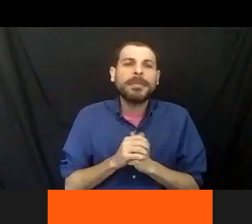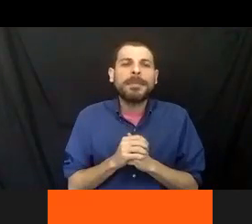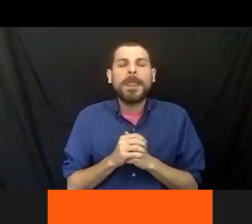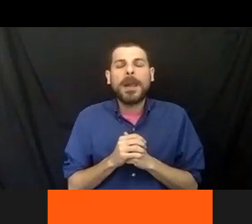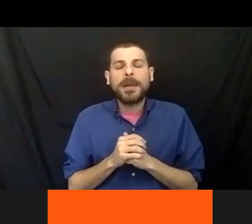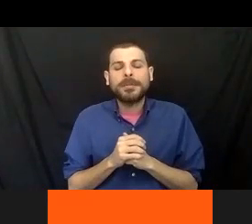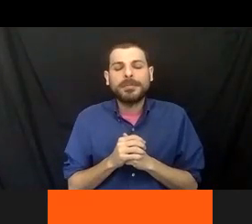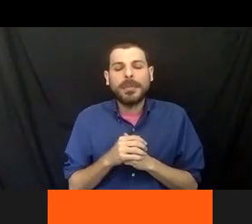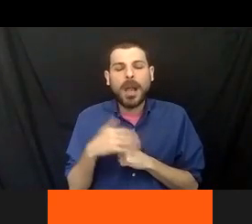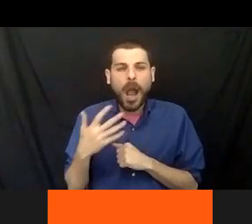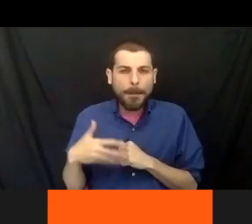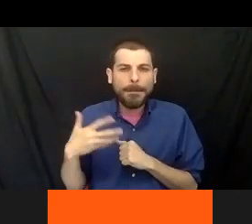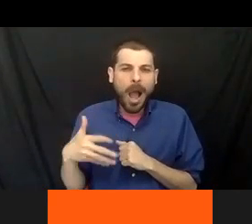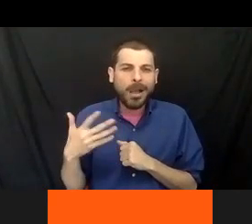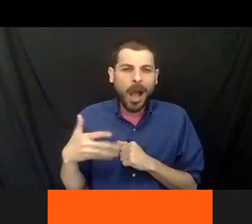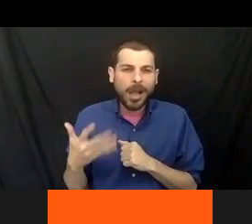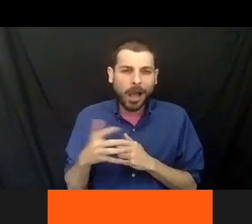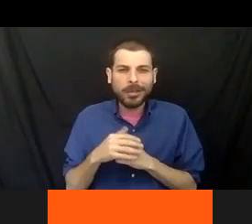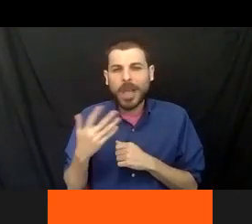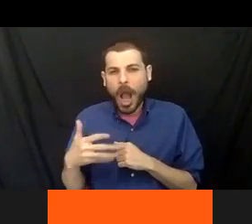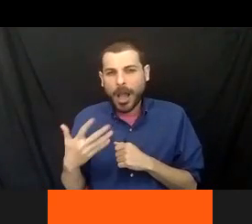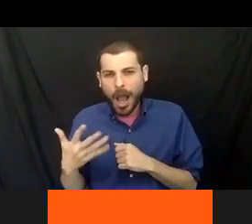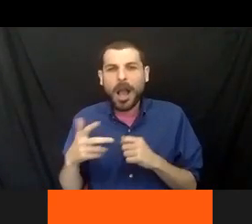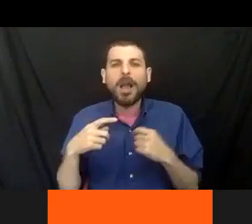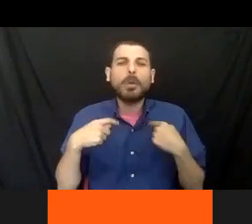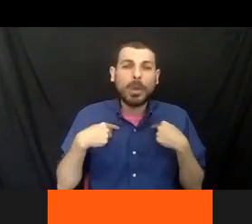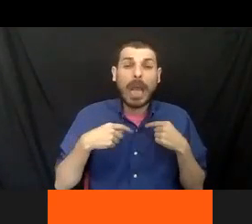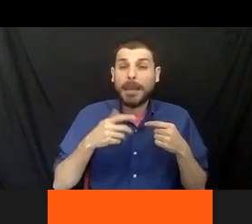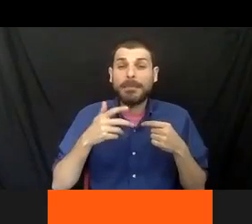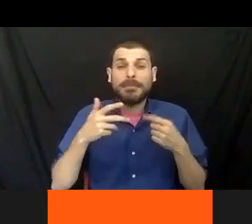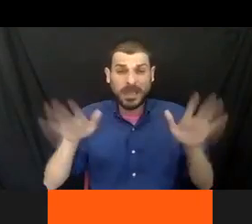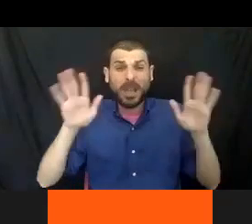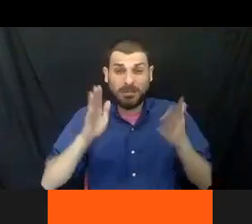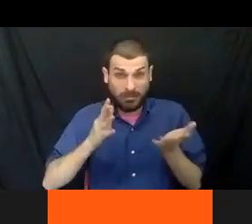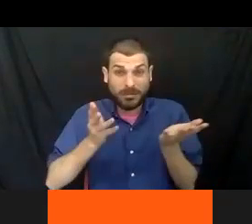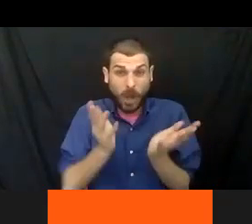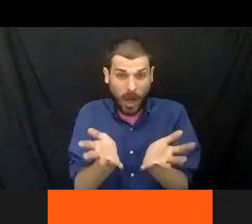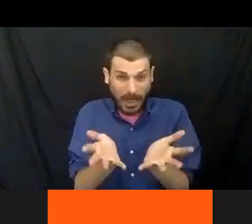post this after I get done talking. The one for Fannie Mae is